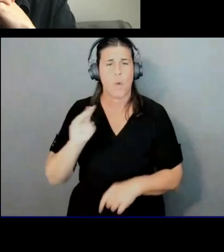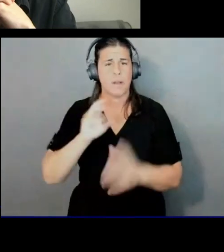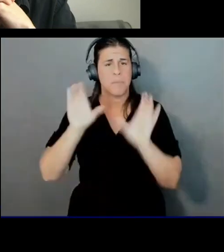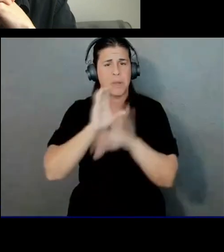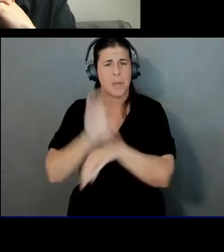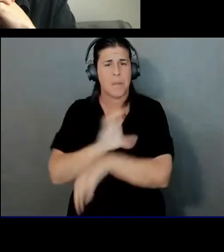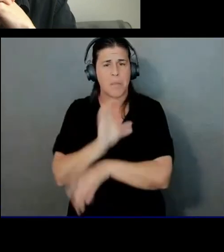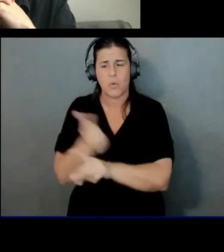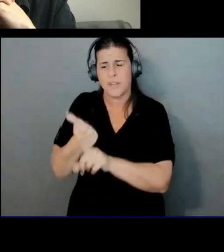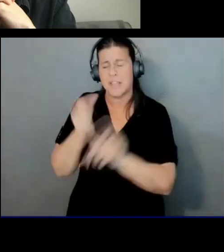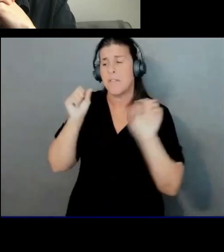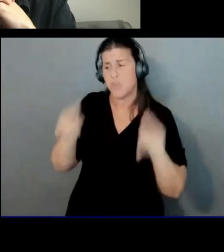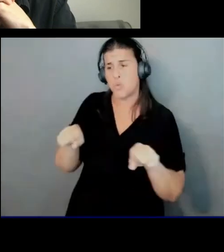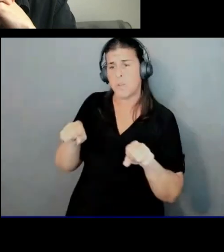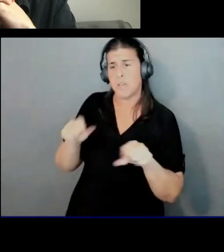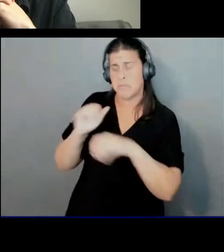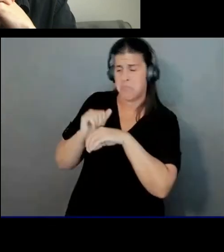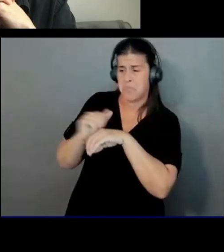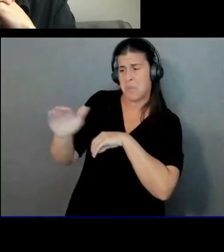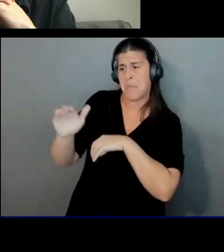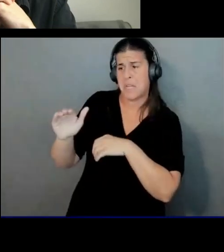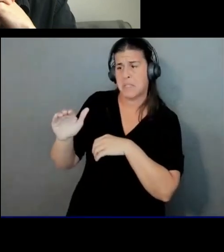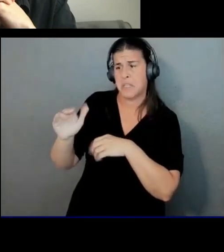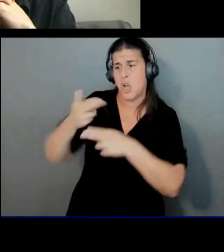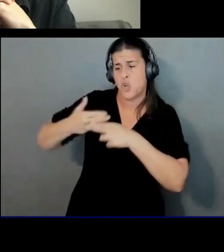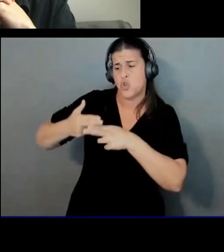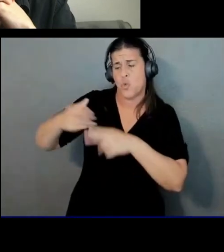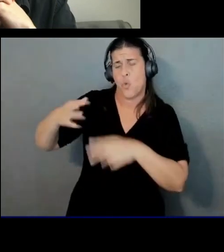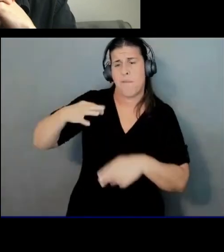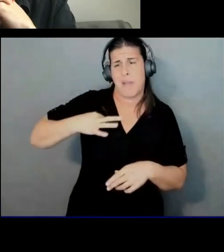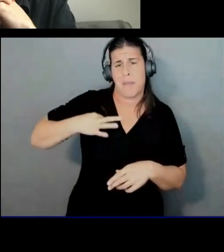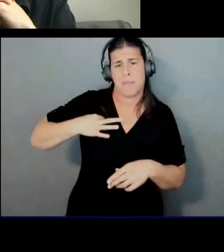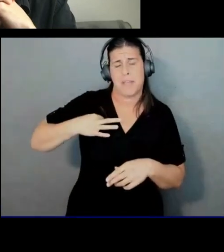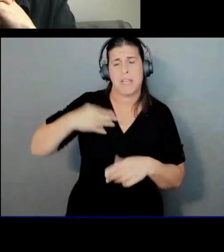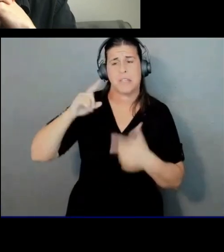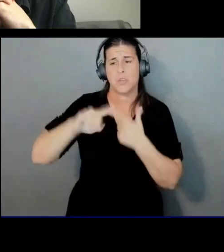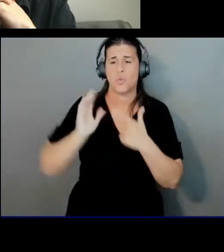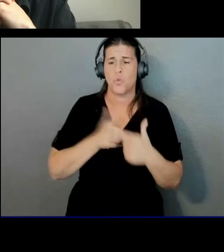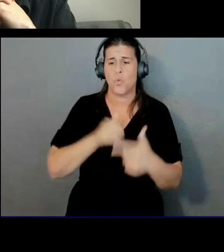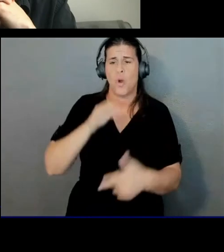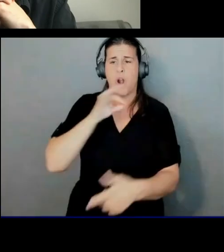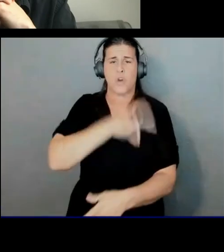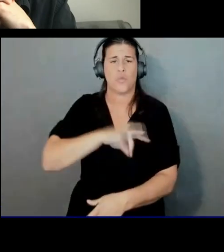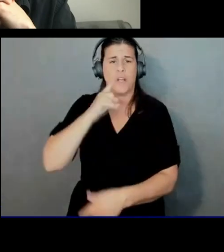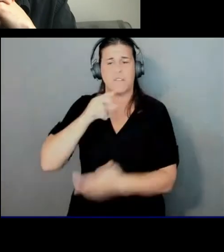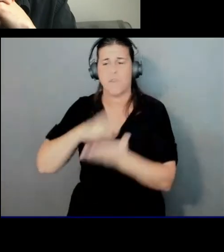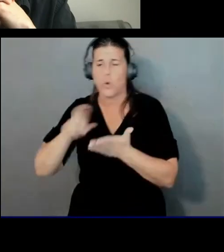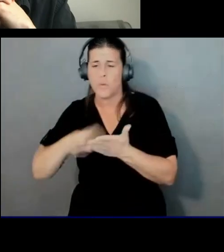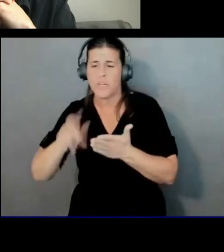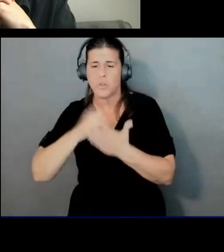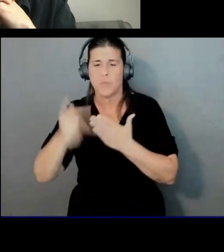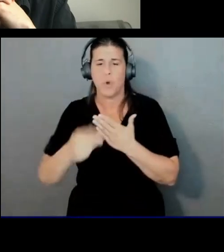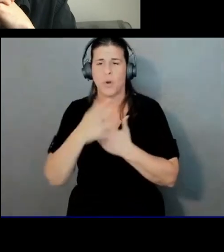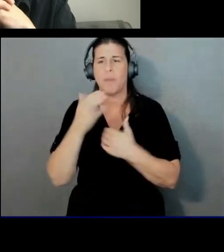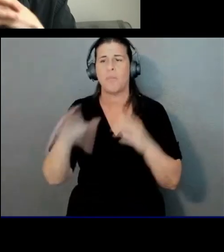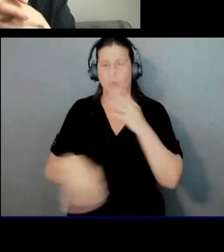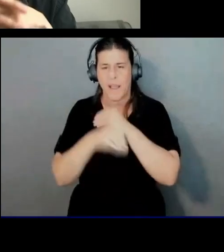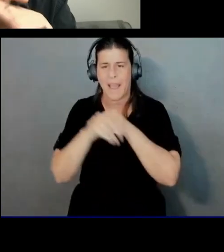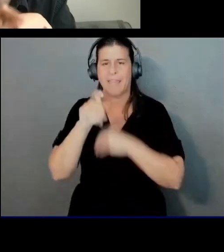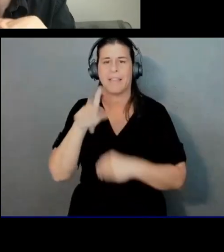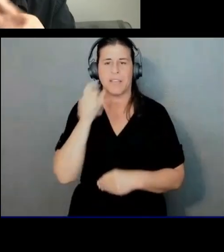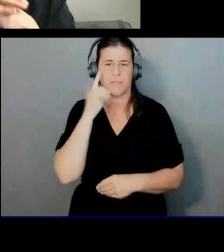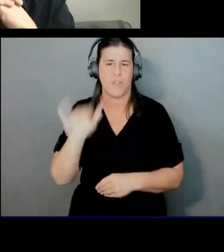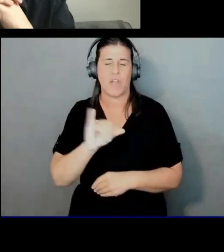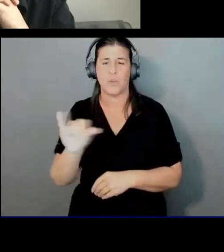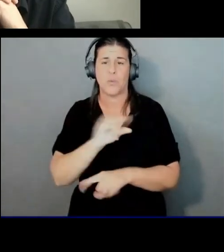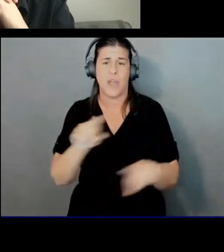you can just submit a short application to our credits for research program, and we'll also have links for that. And you'll be